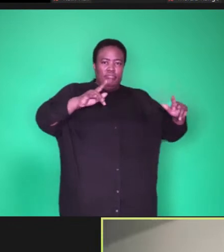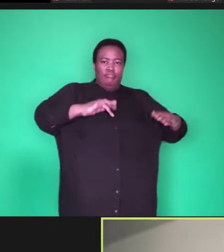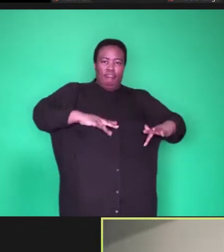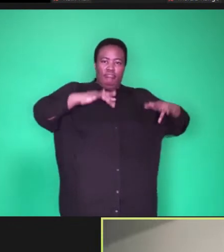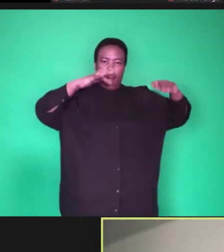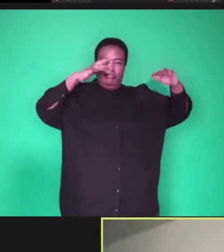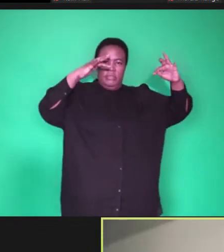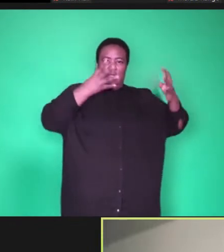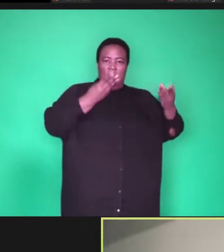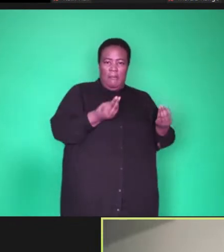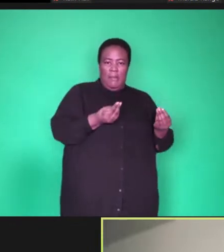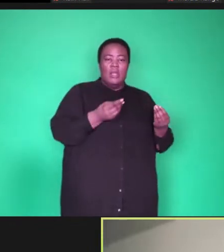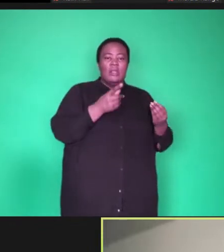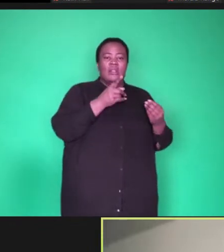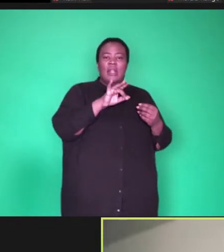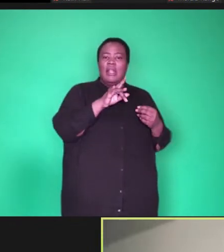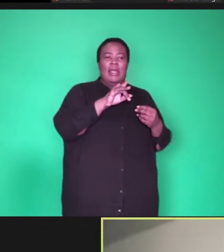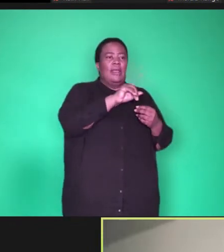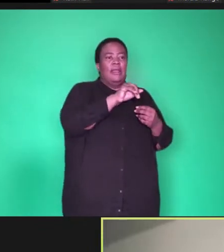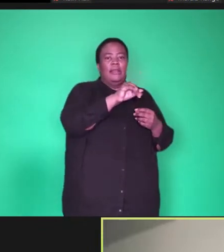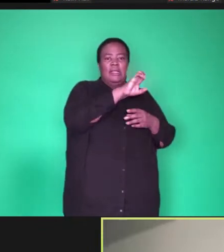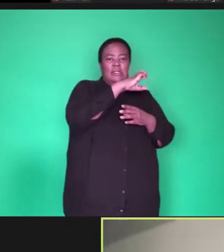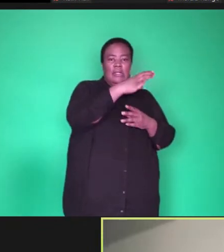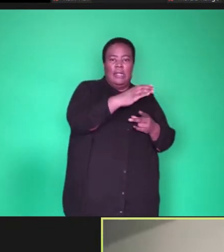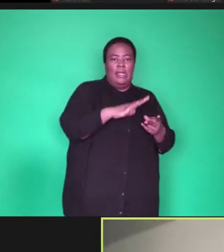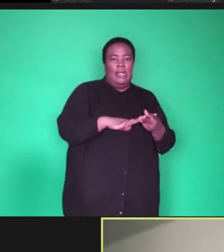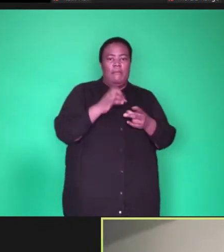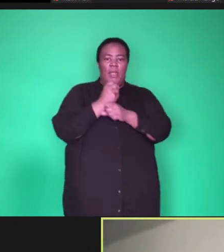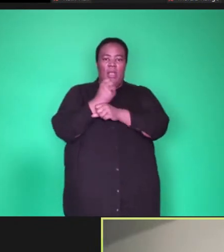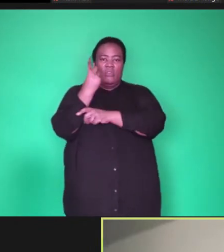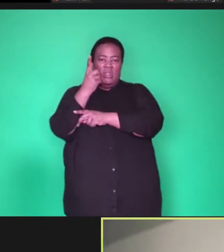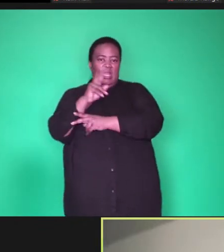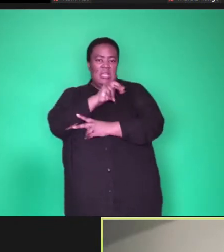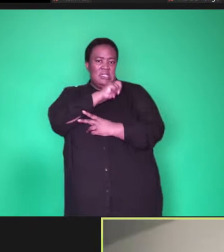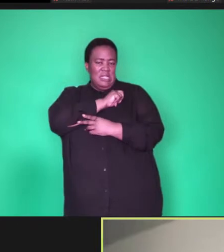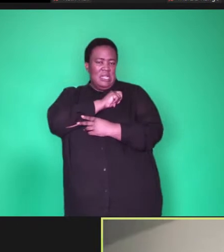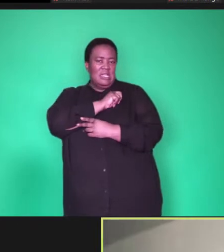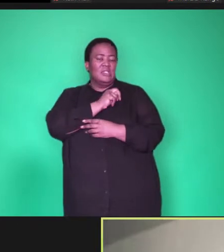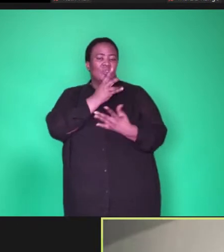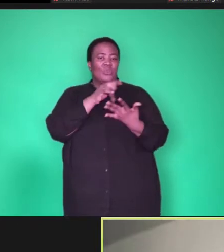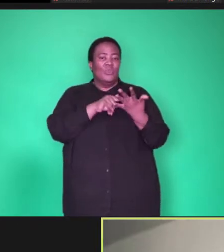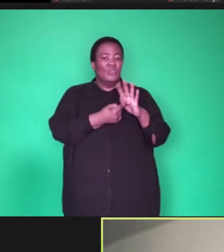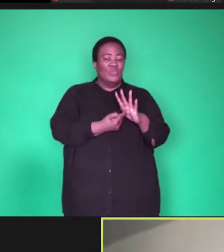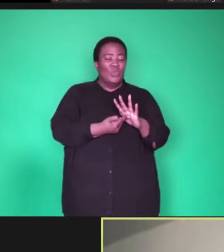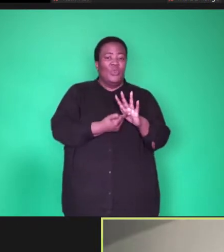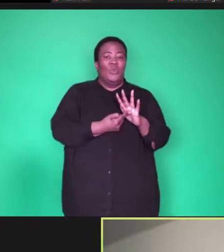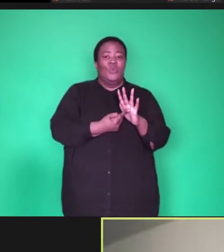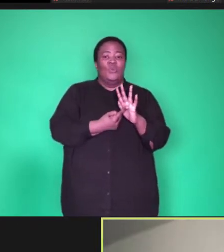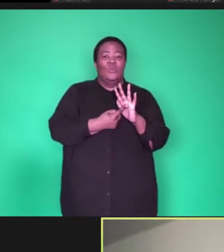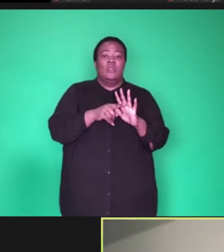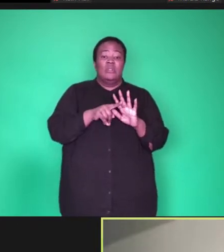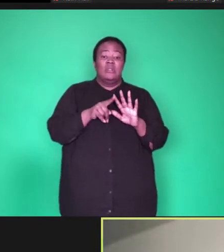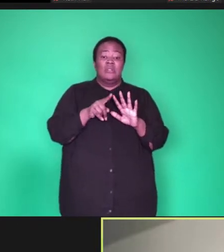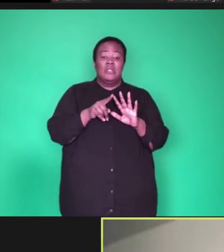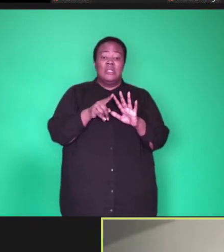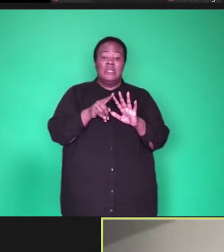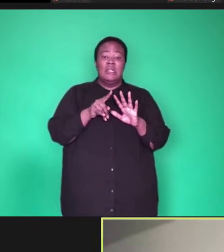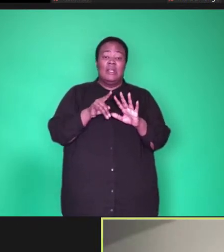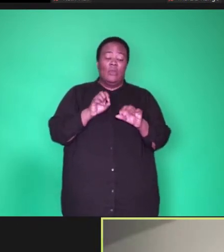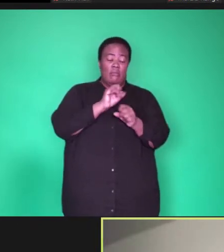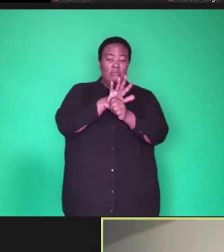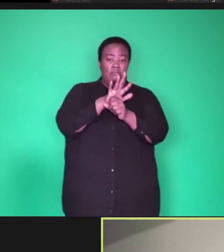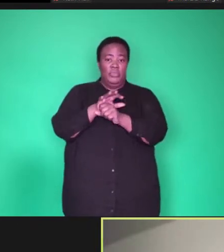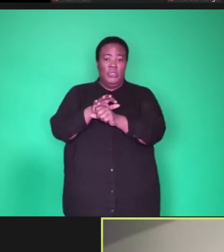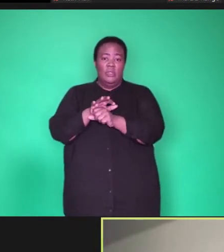are really important destination and sending areas, indicates the significance of the mobility of adults in the